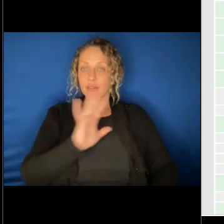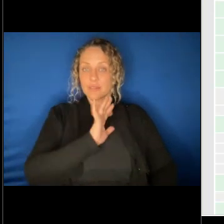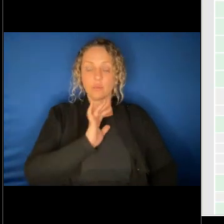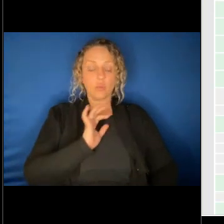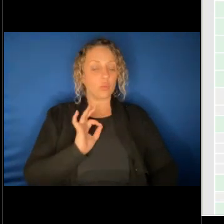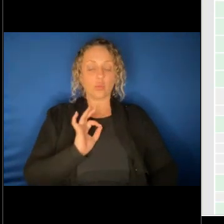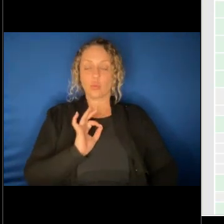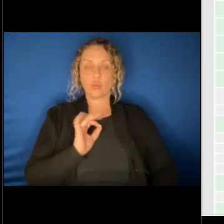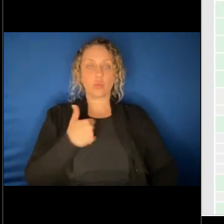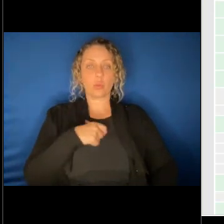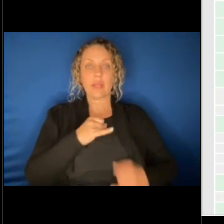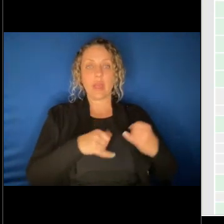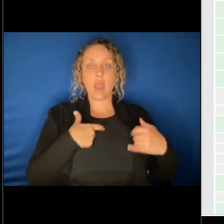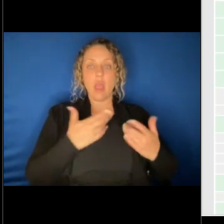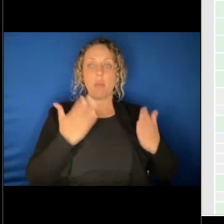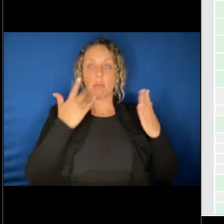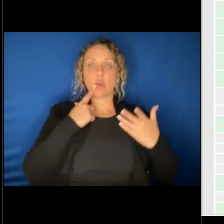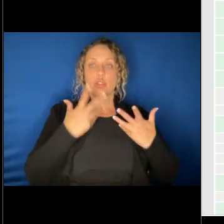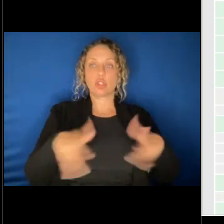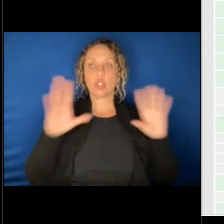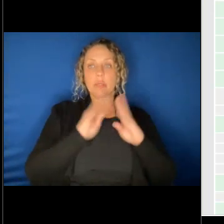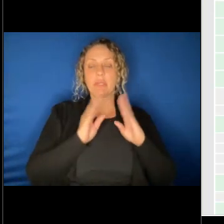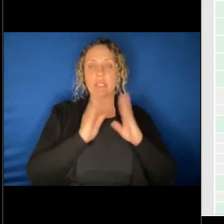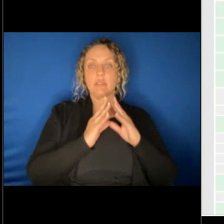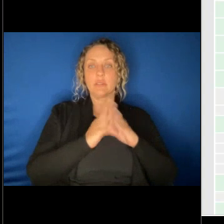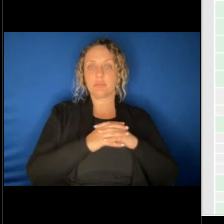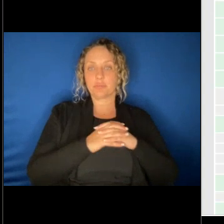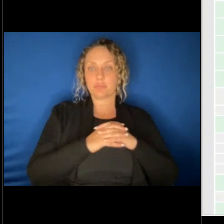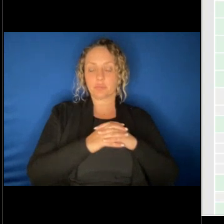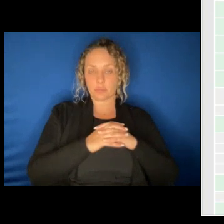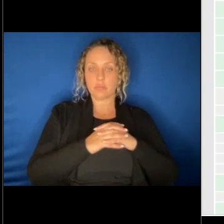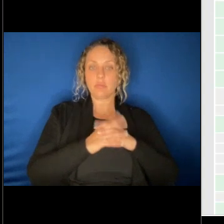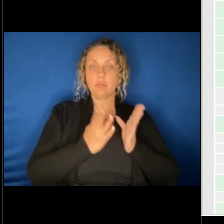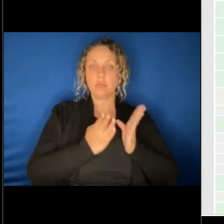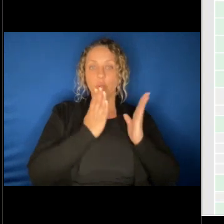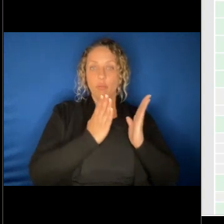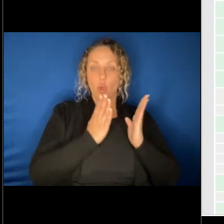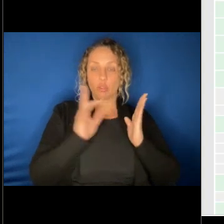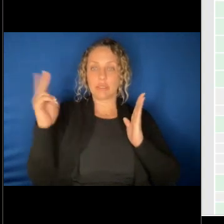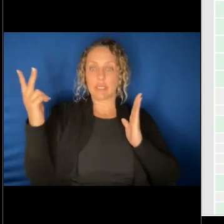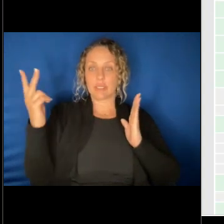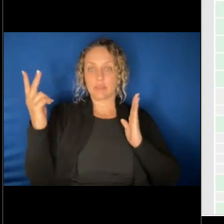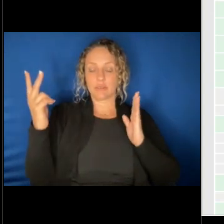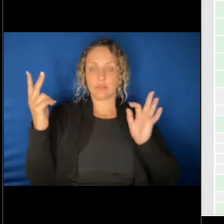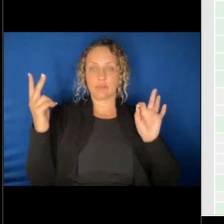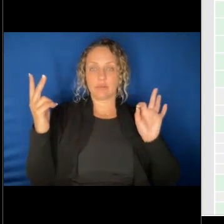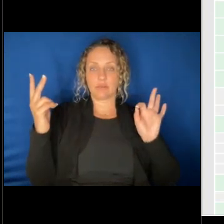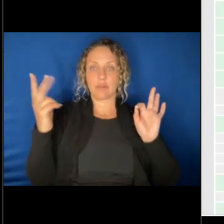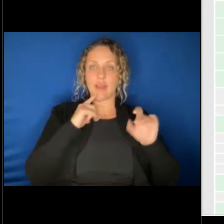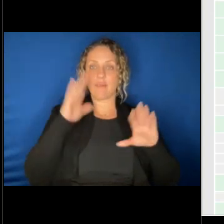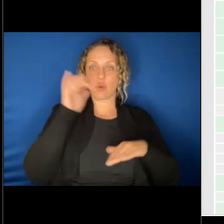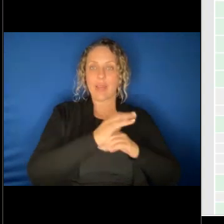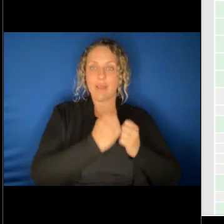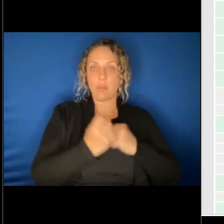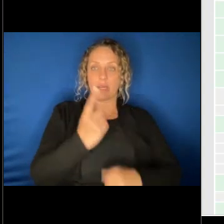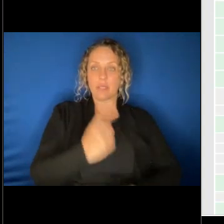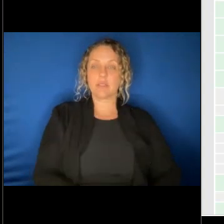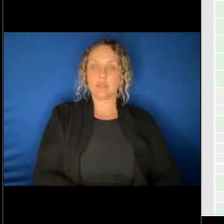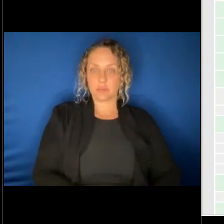Being that we're at the end, may I have a motion to adjourn the meeting? We have a motion and we have a second. Have a great night, everybody.